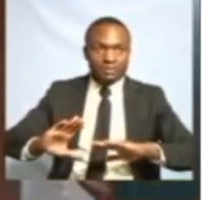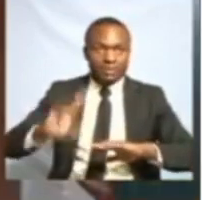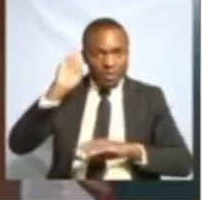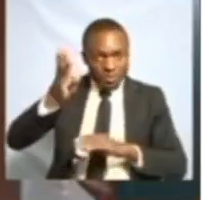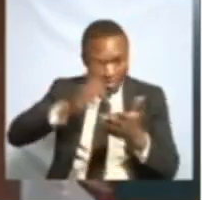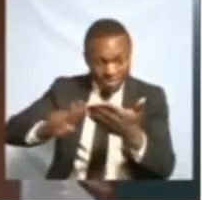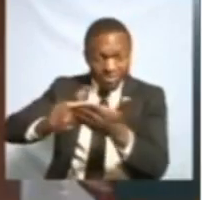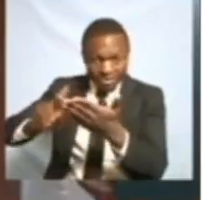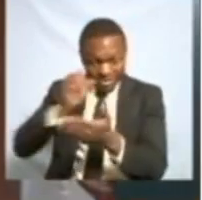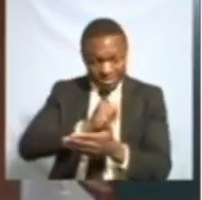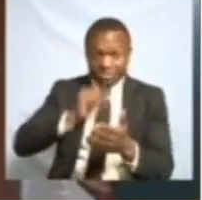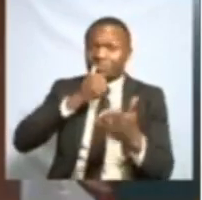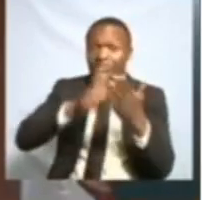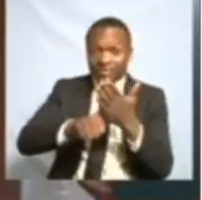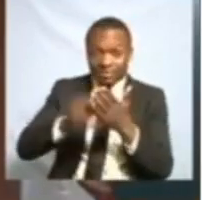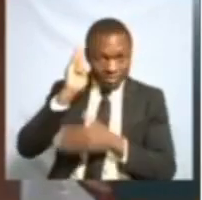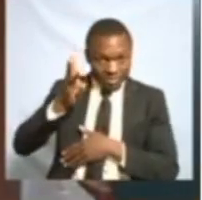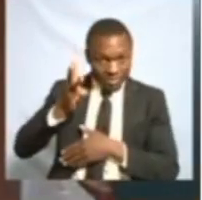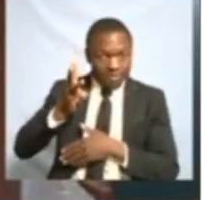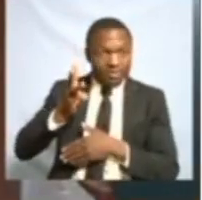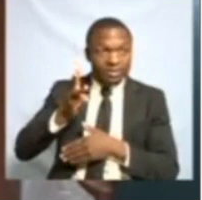Are you going to read the apology?